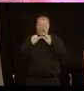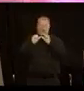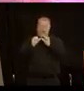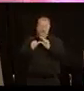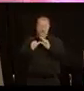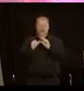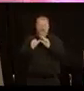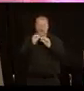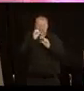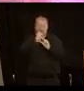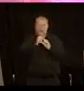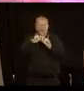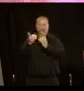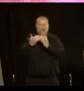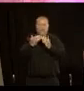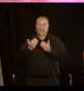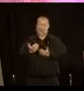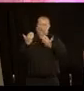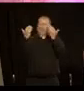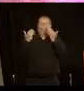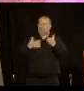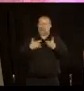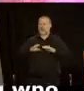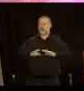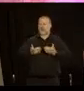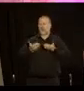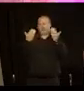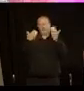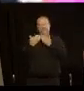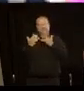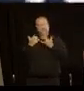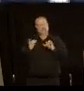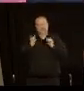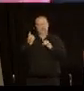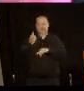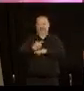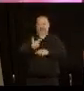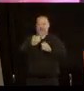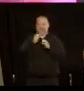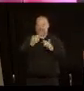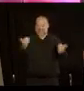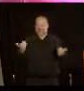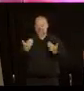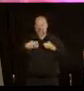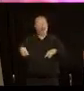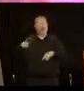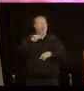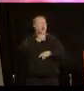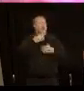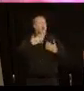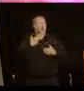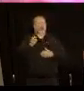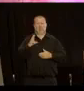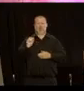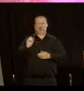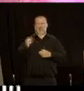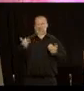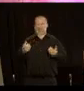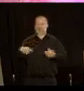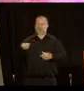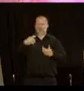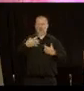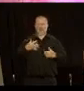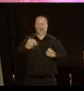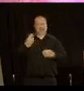persevere and endure in spite of overwhelming obstacles." Tonight, I'm blessed to be in a room with you all, a room of heroes, for